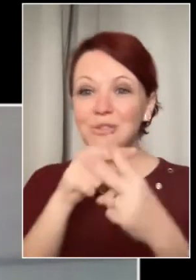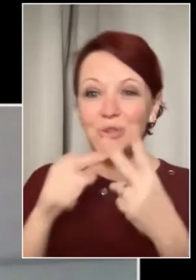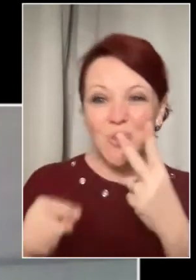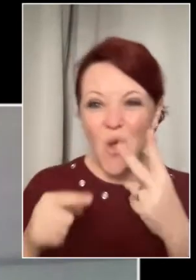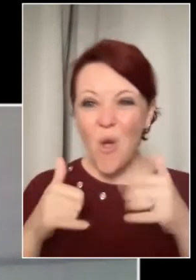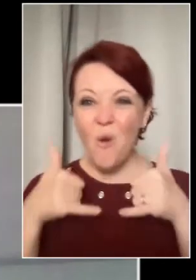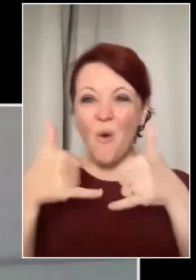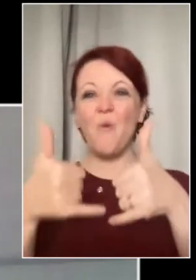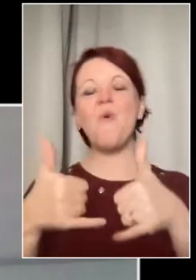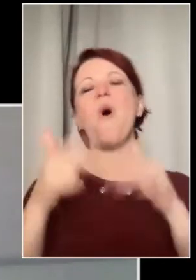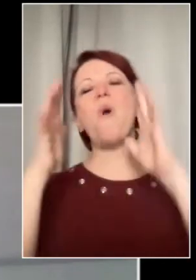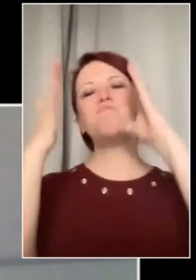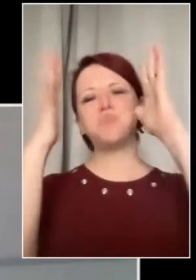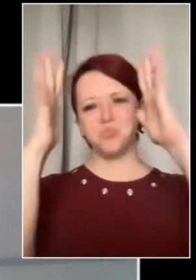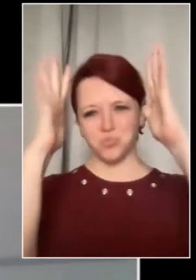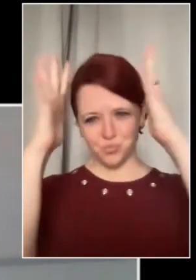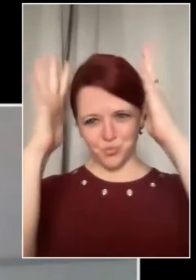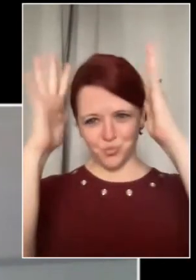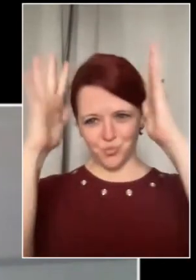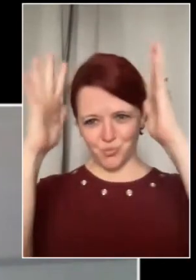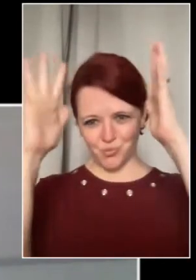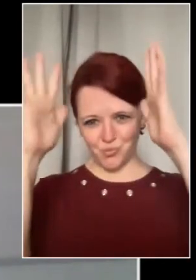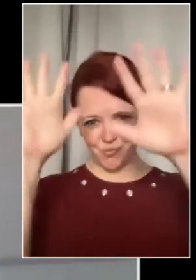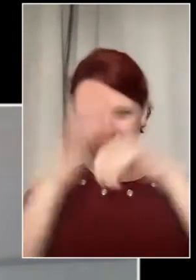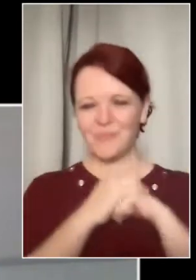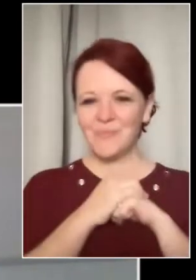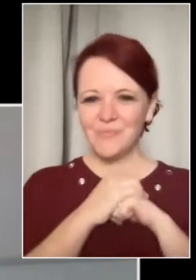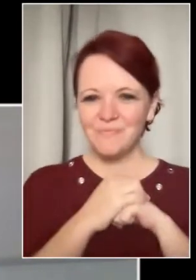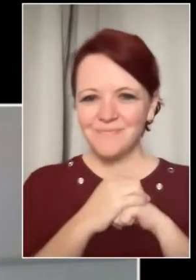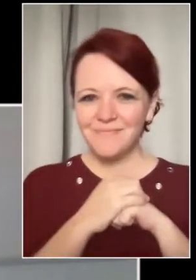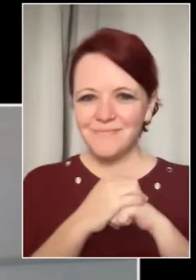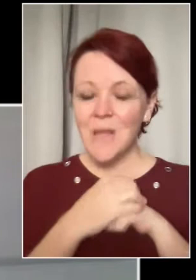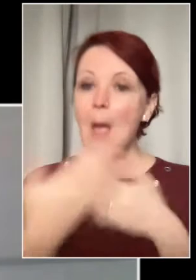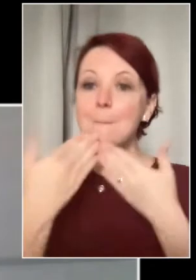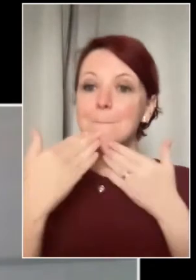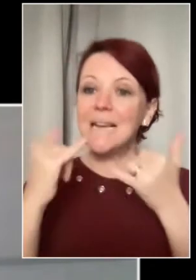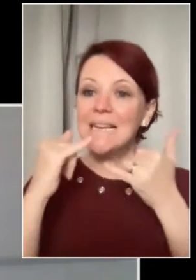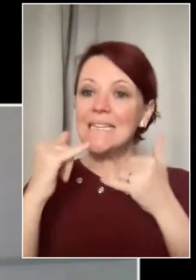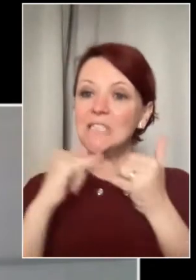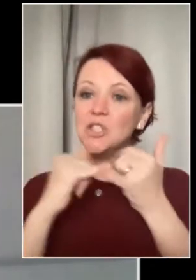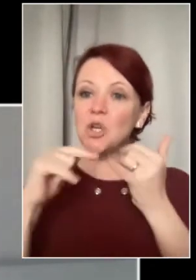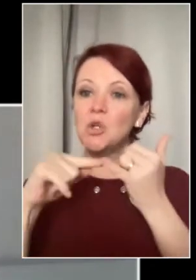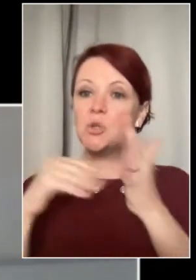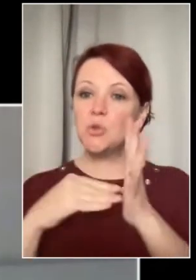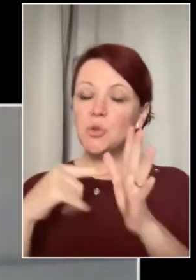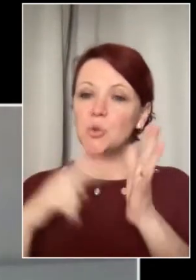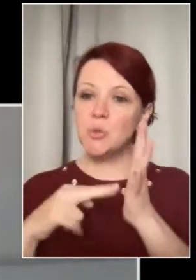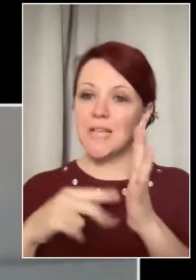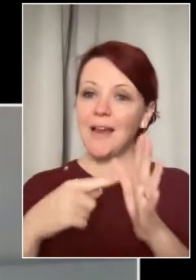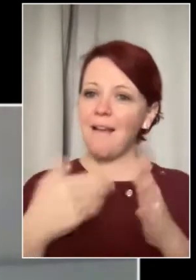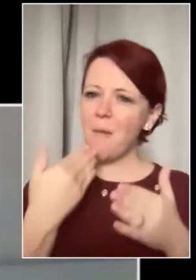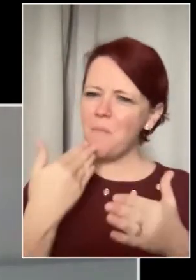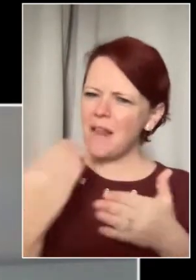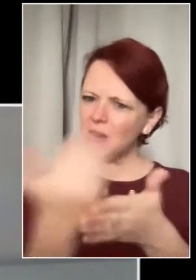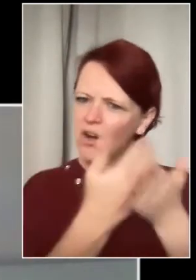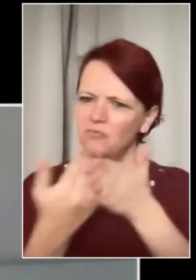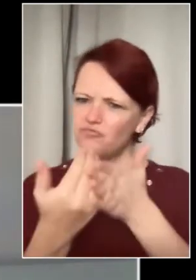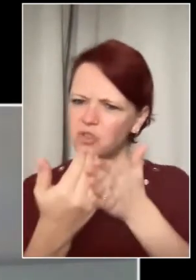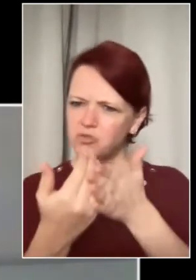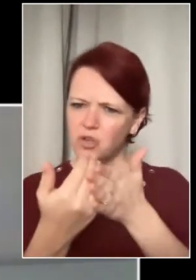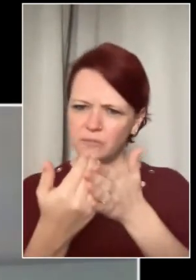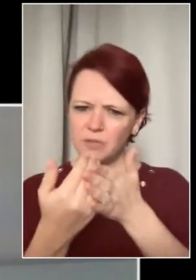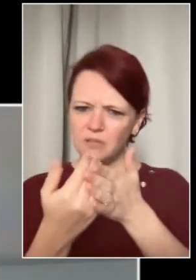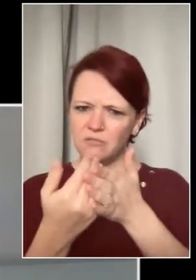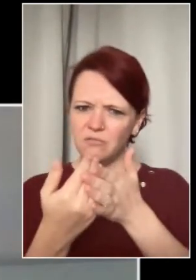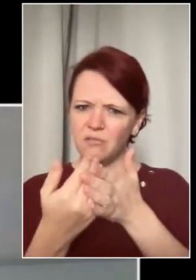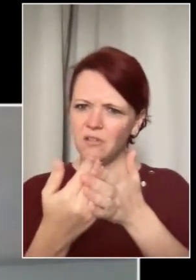so massive congratulations. I was wondering, Susanna, could you maybe tell us a little bit more about your recruitment strategy and how you bring in